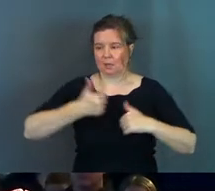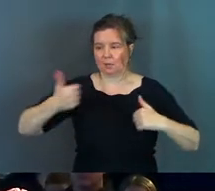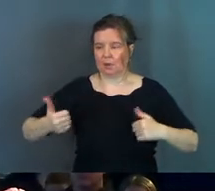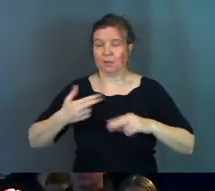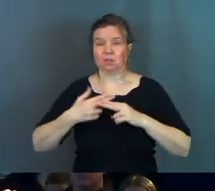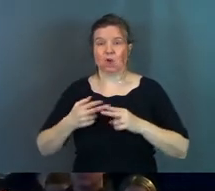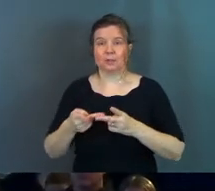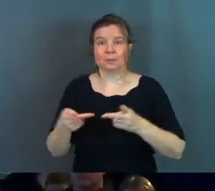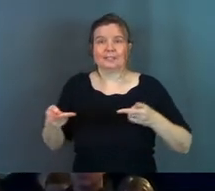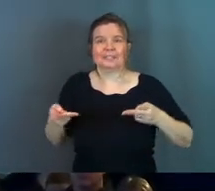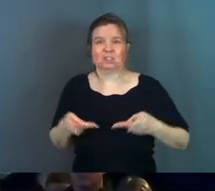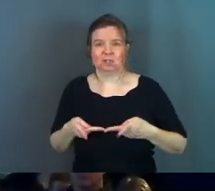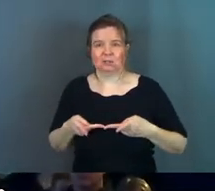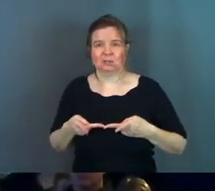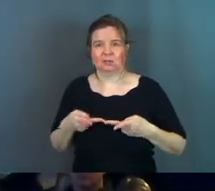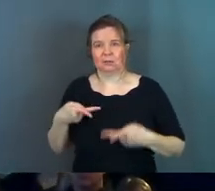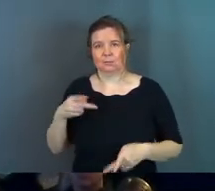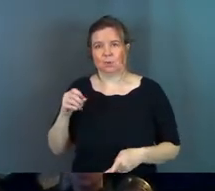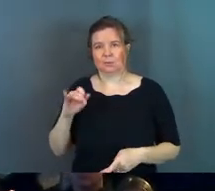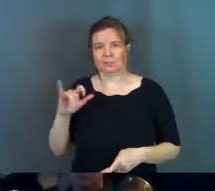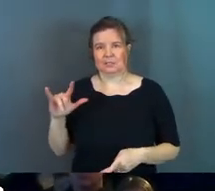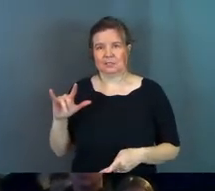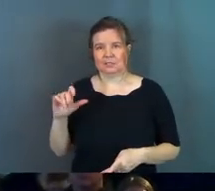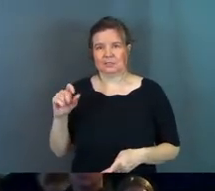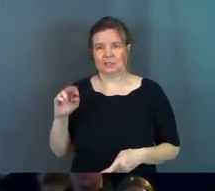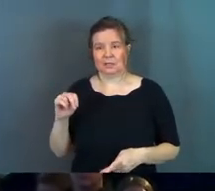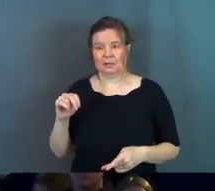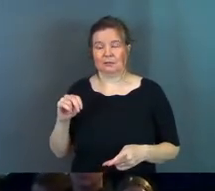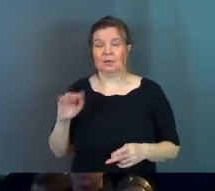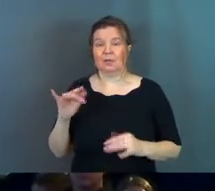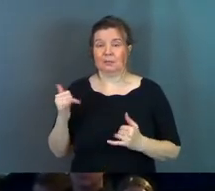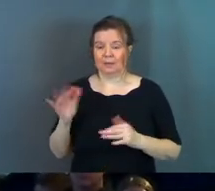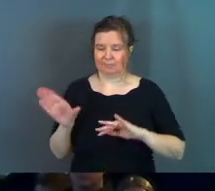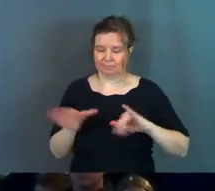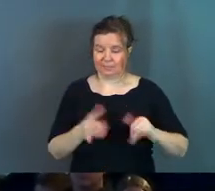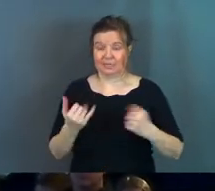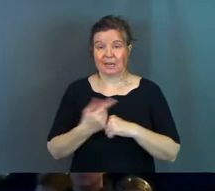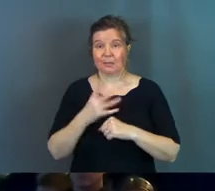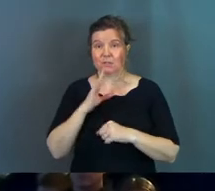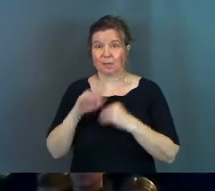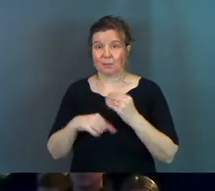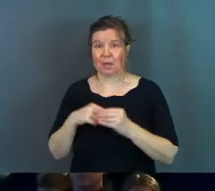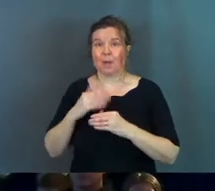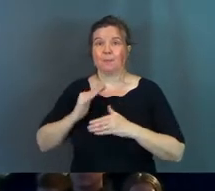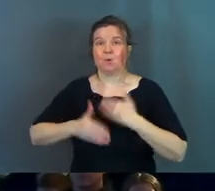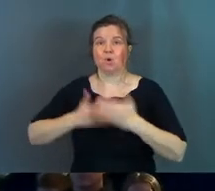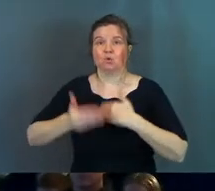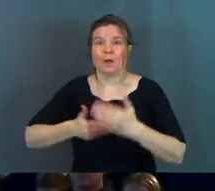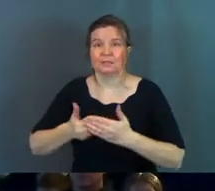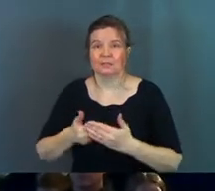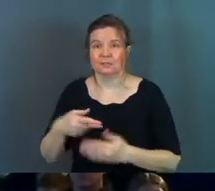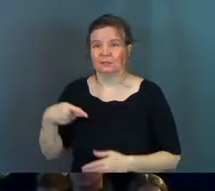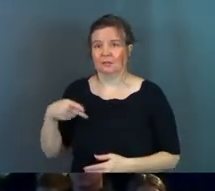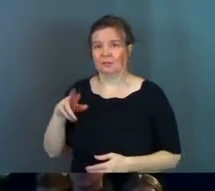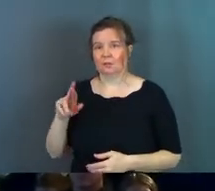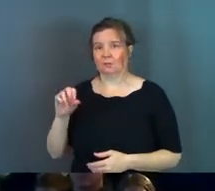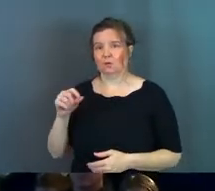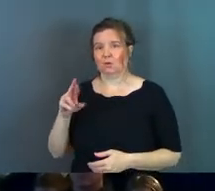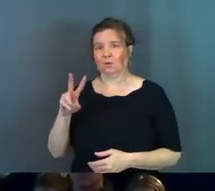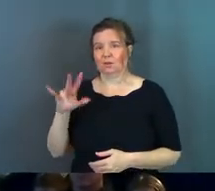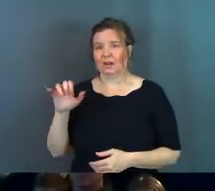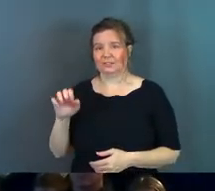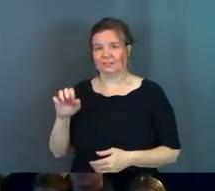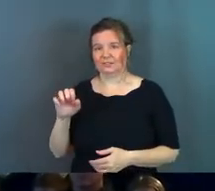That's called positional sanctification. What I'm going to be talking about today is progressive sanctification, and you will be quizzed later, I promise. No, not